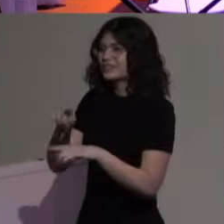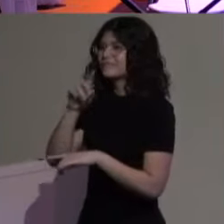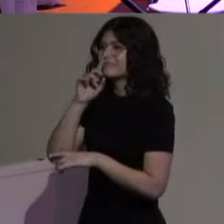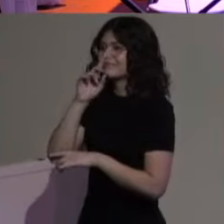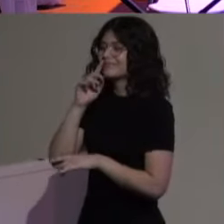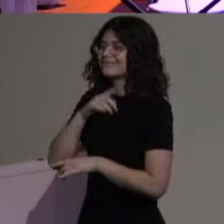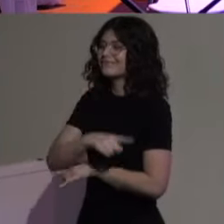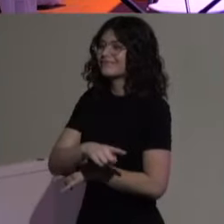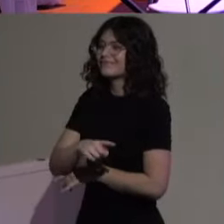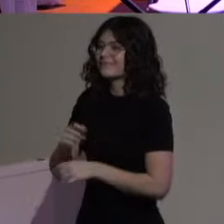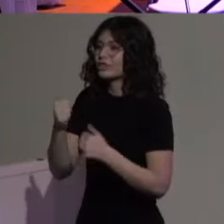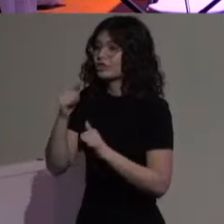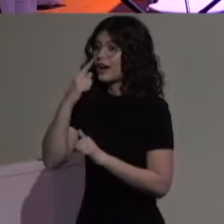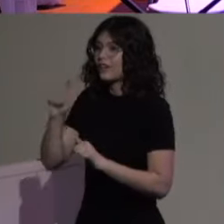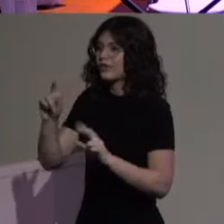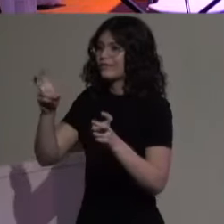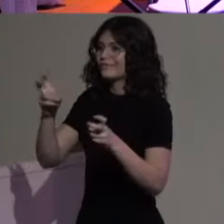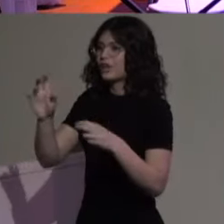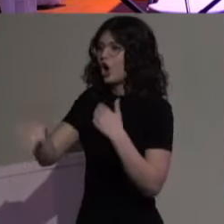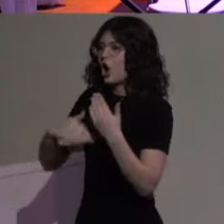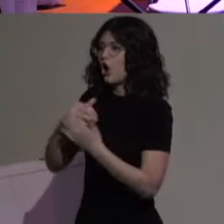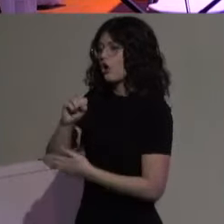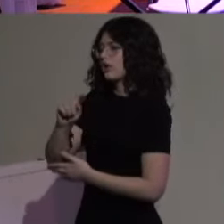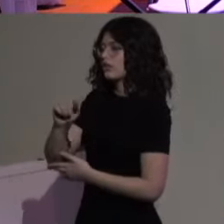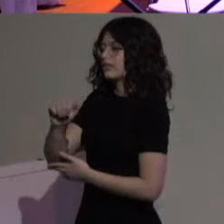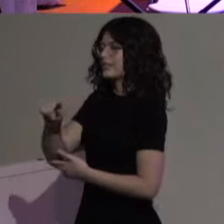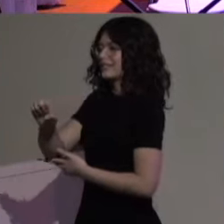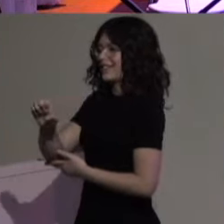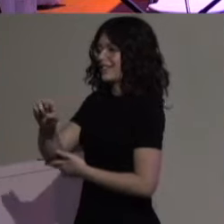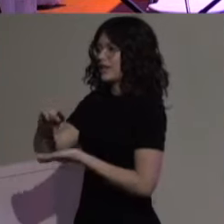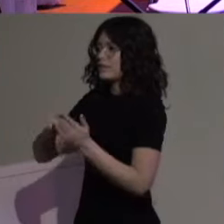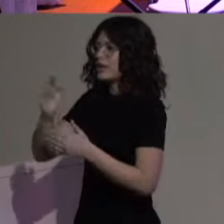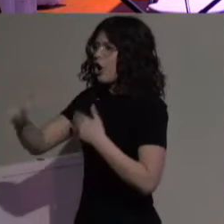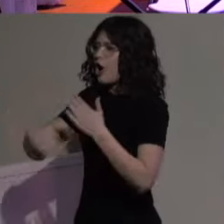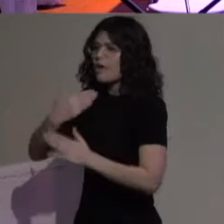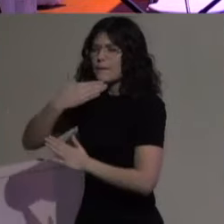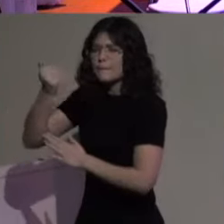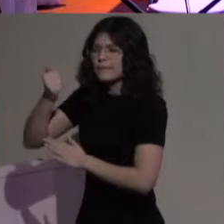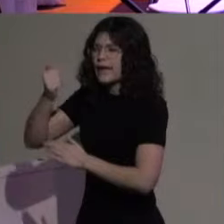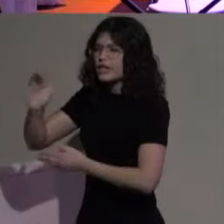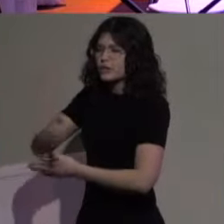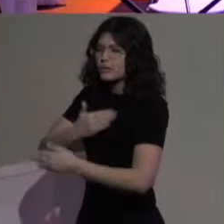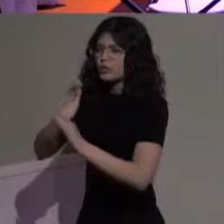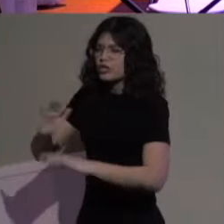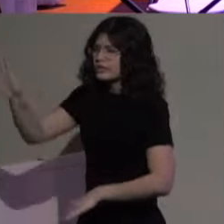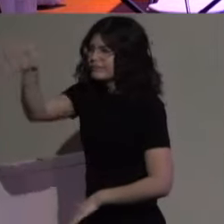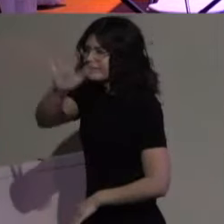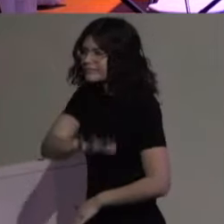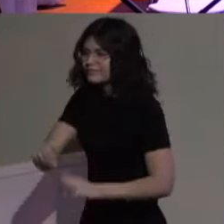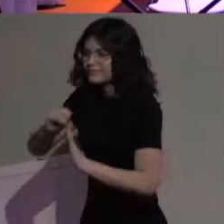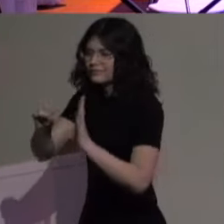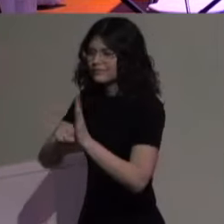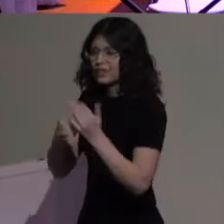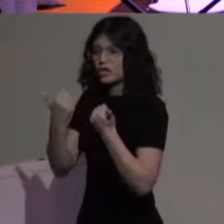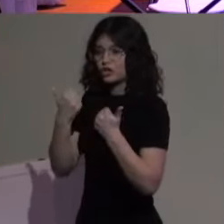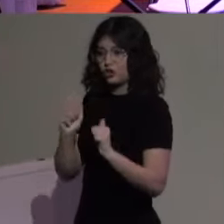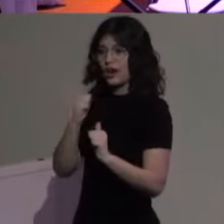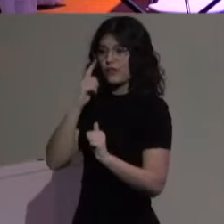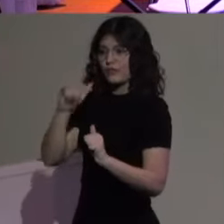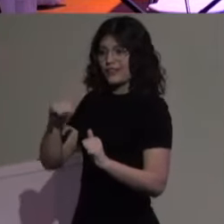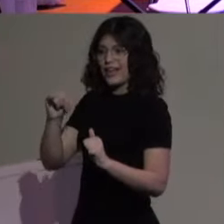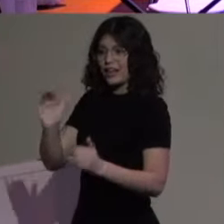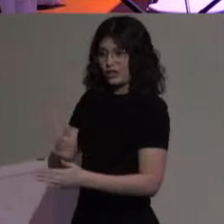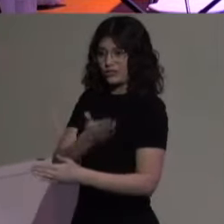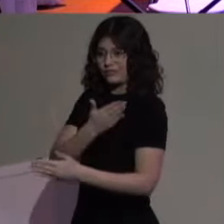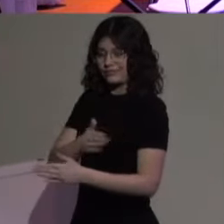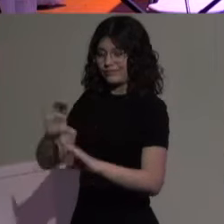she tried out for Allstate, which is all the best musicians from across the state try out for Allstate Choir, and it's